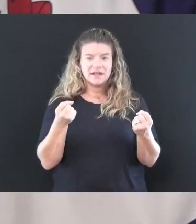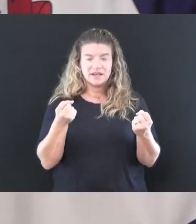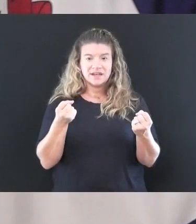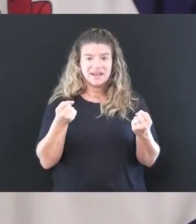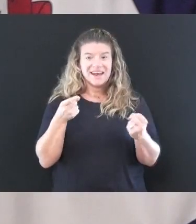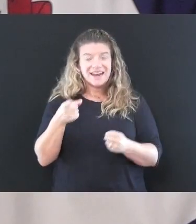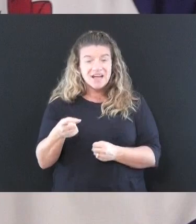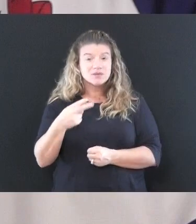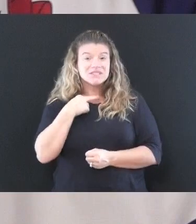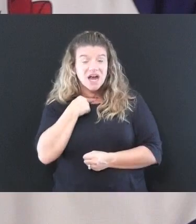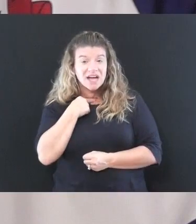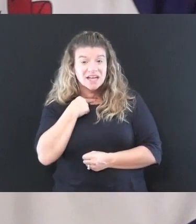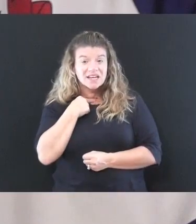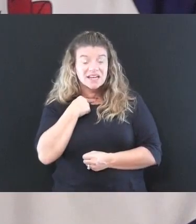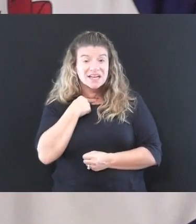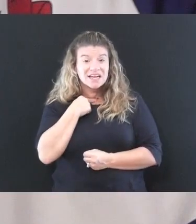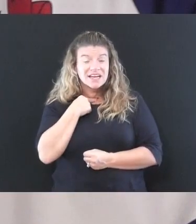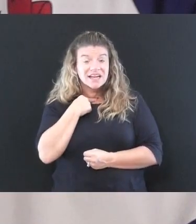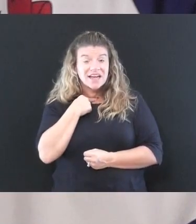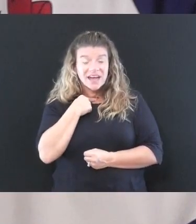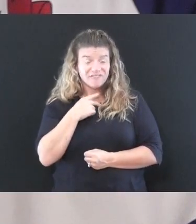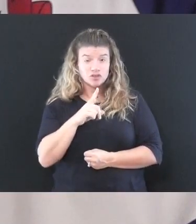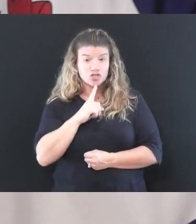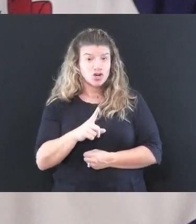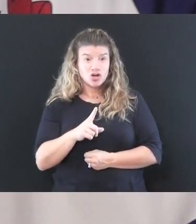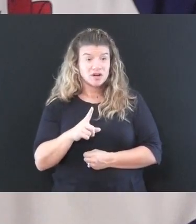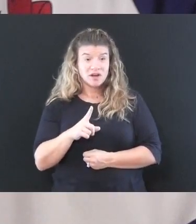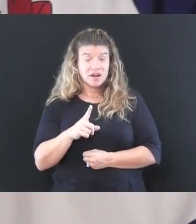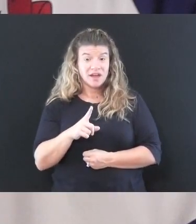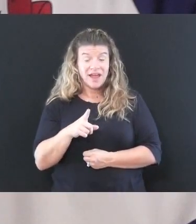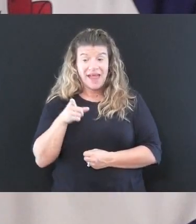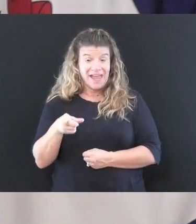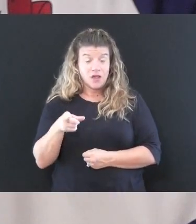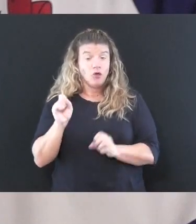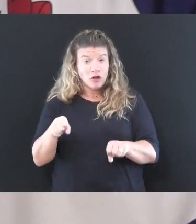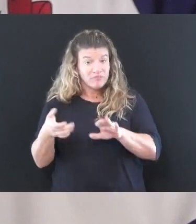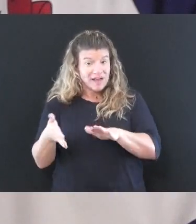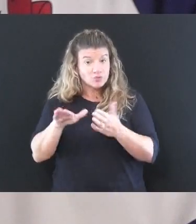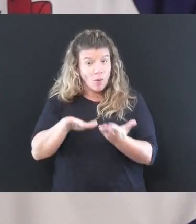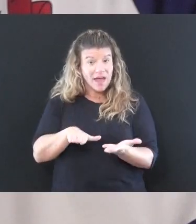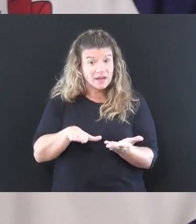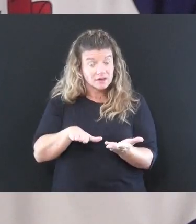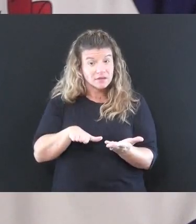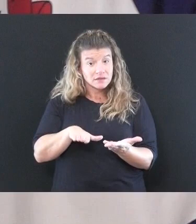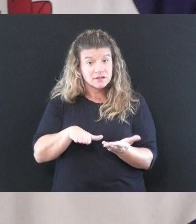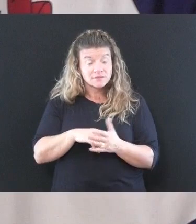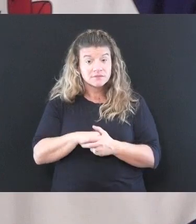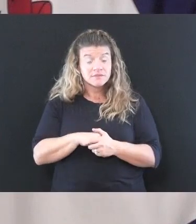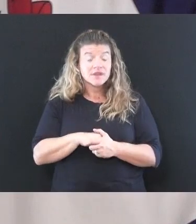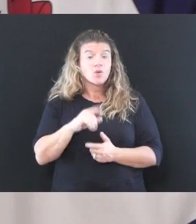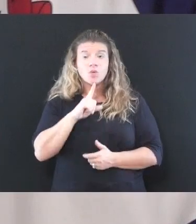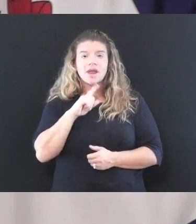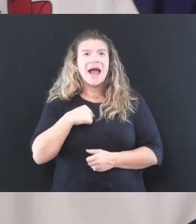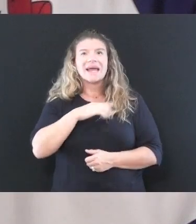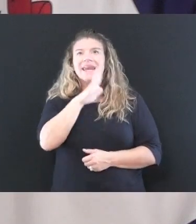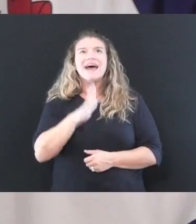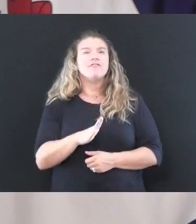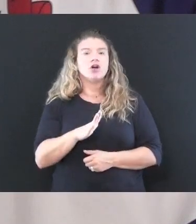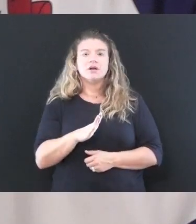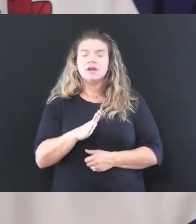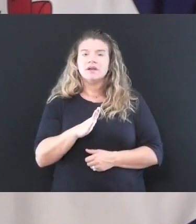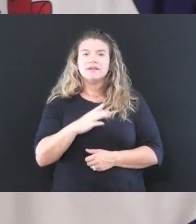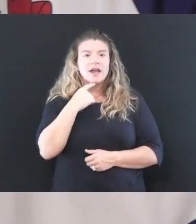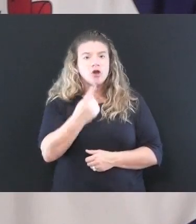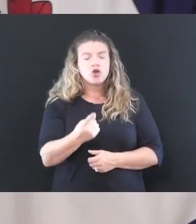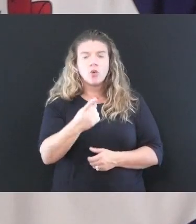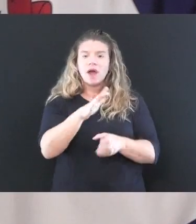where he was trapped and would surely have passed away. You know, I can never say enough, and I